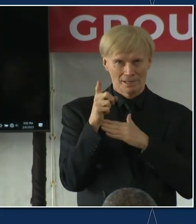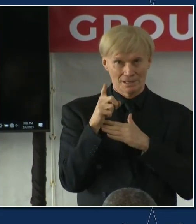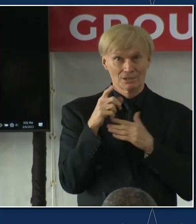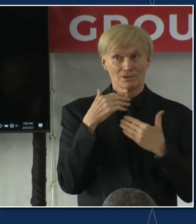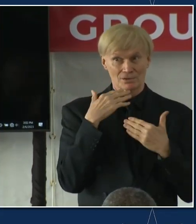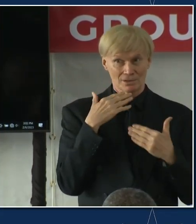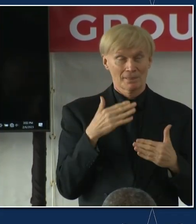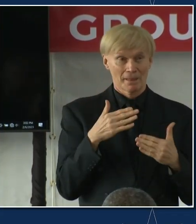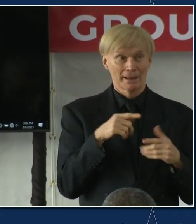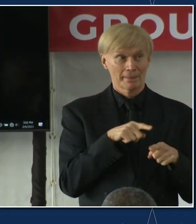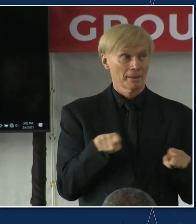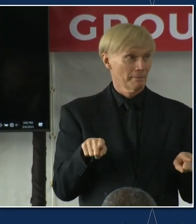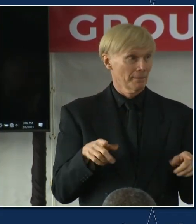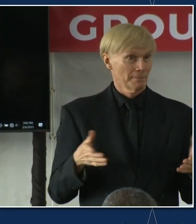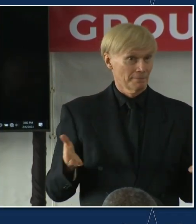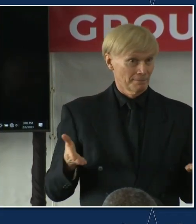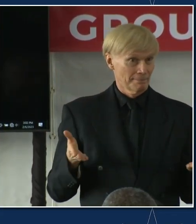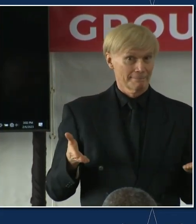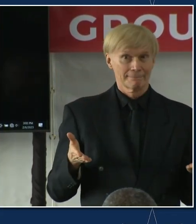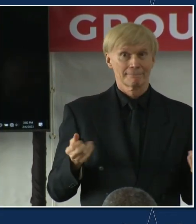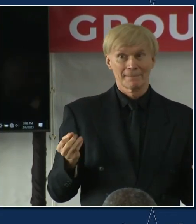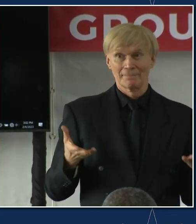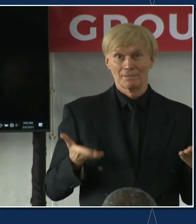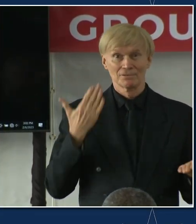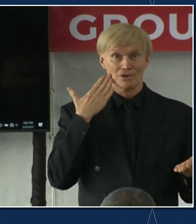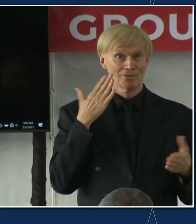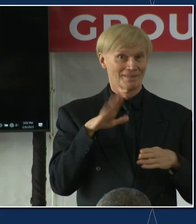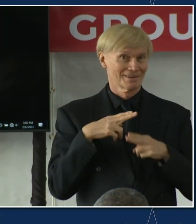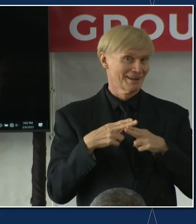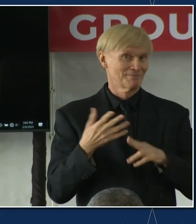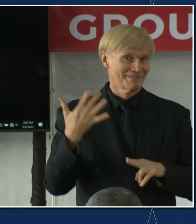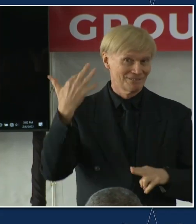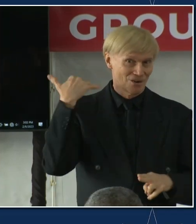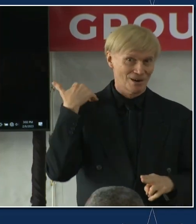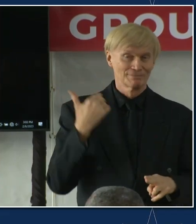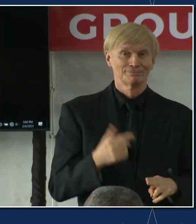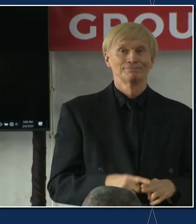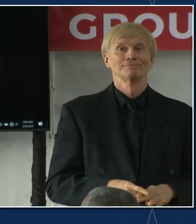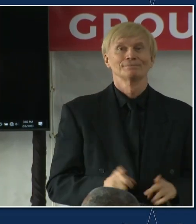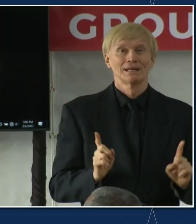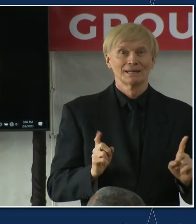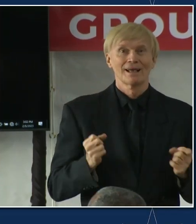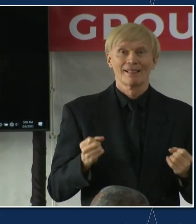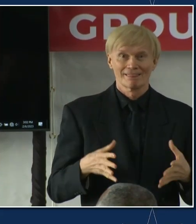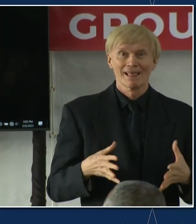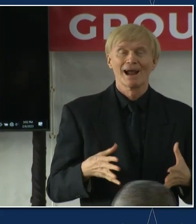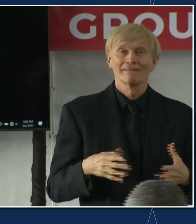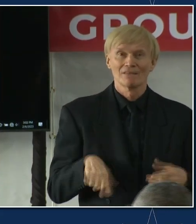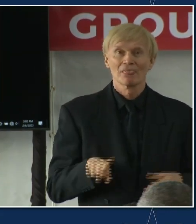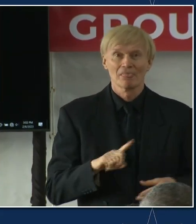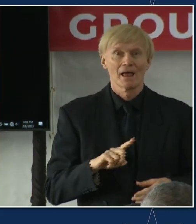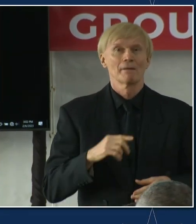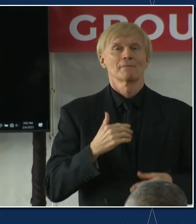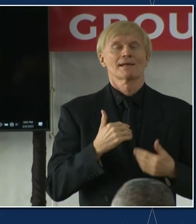them publicly. Many of them, you may have heard their names before, but a lot of them have a